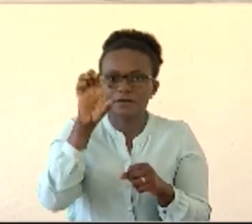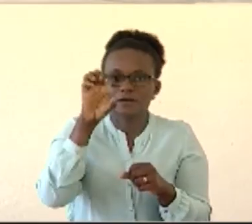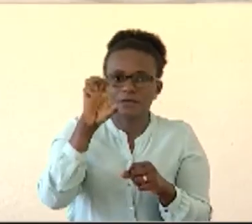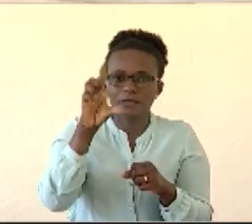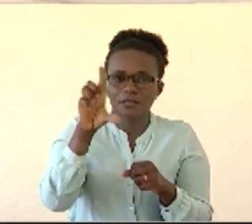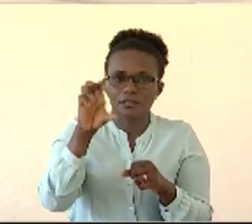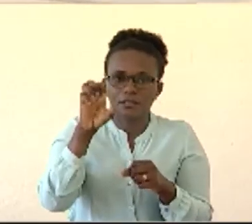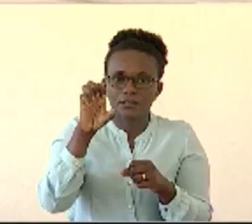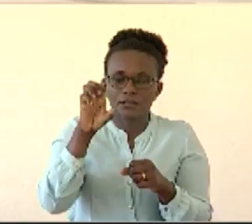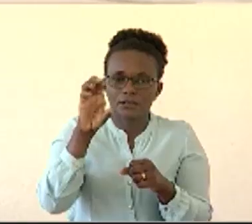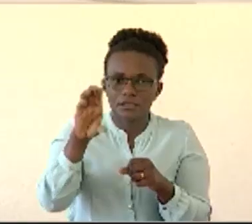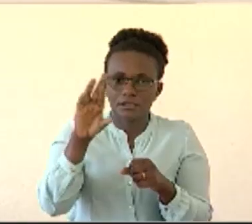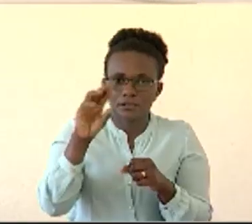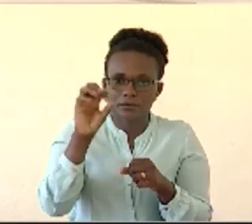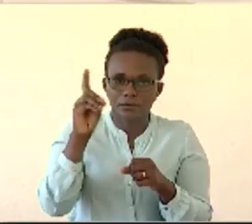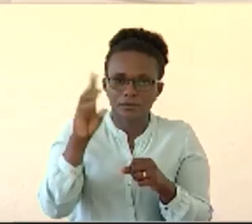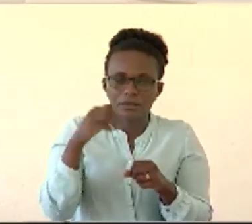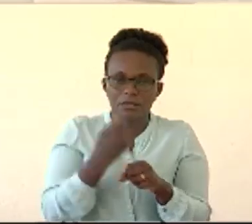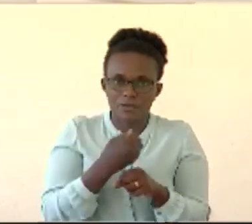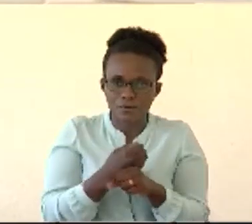put it over there.